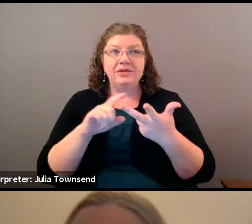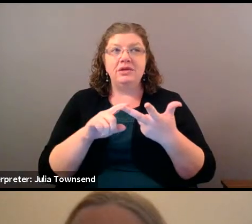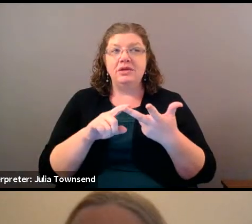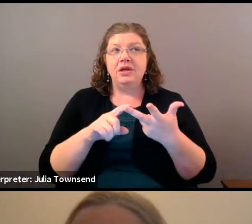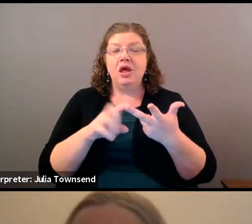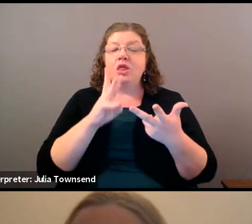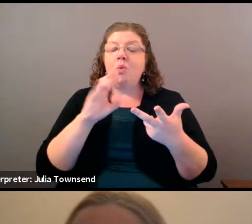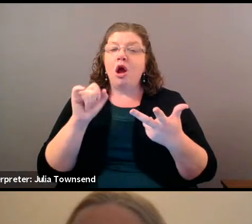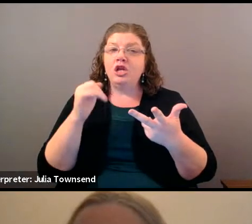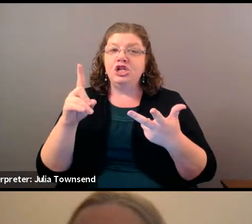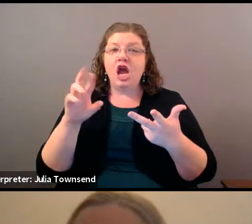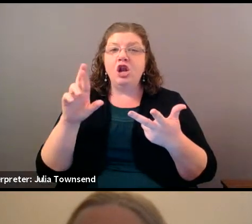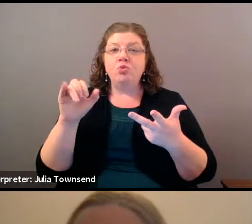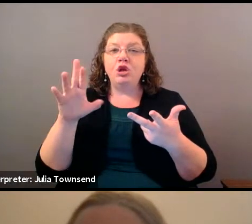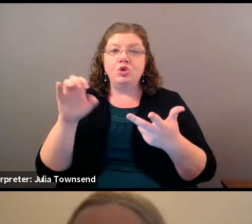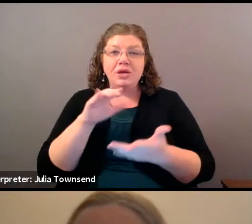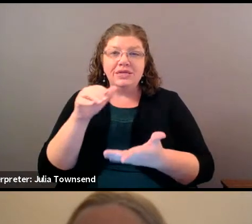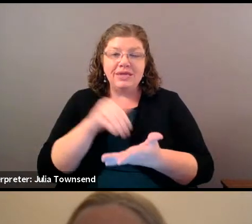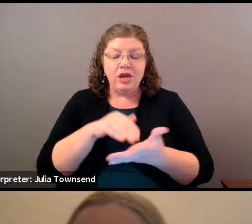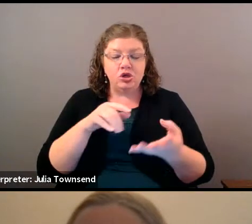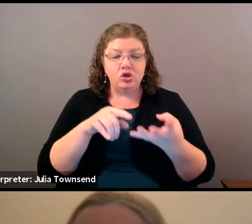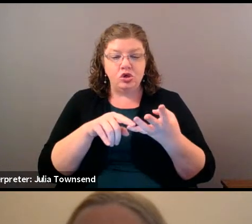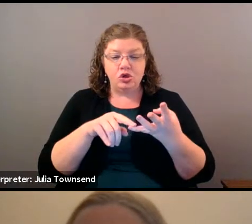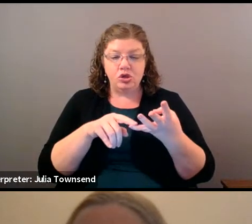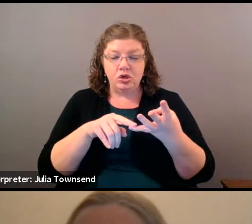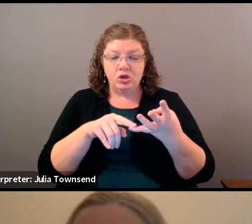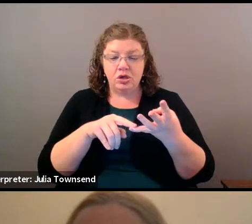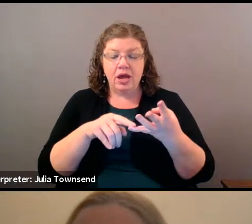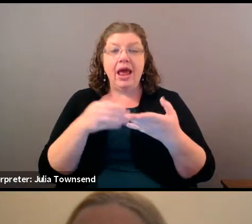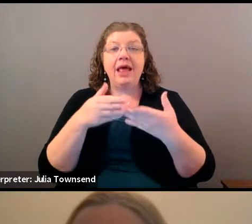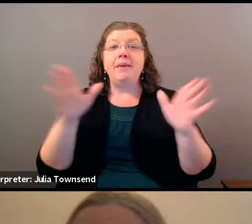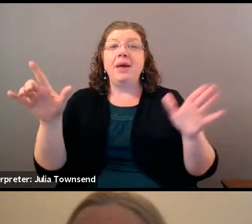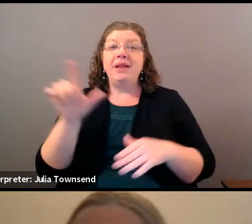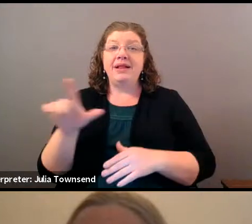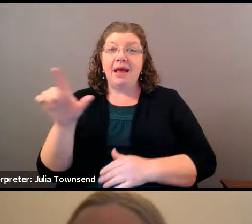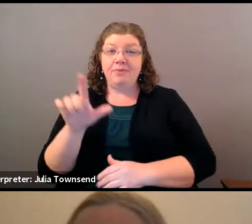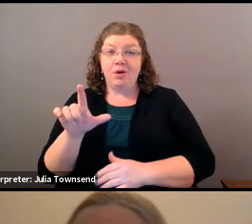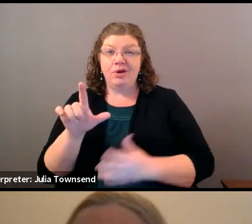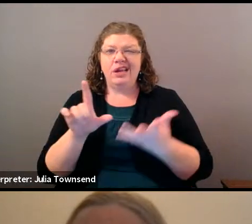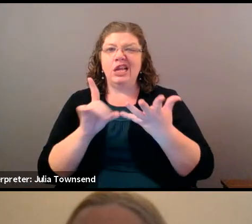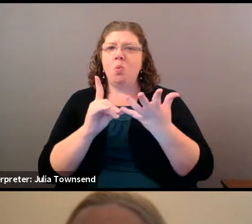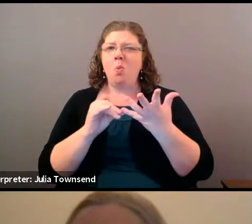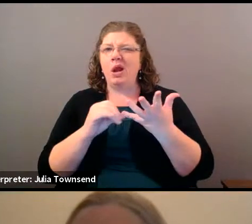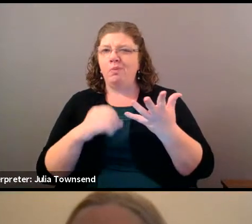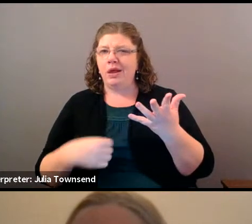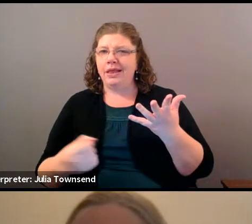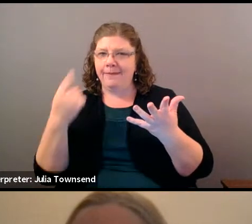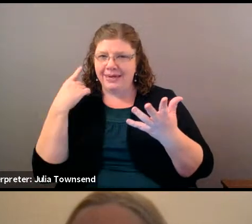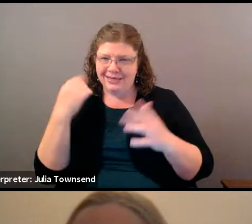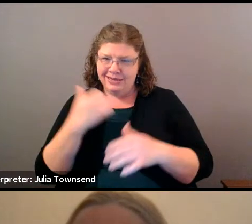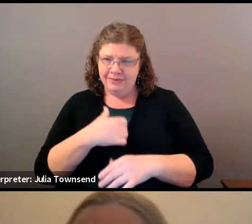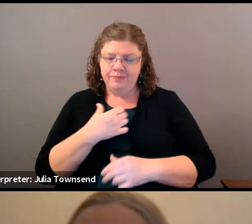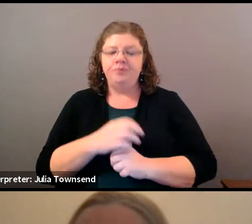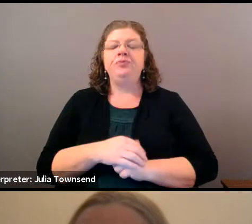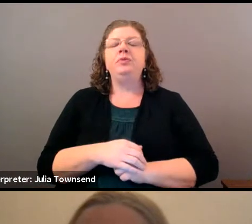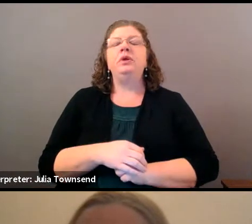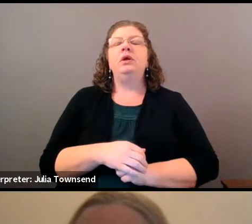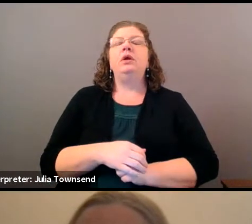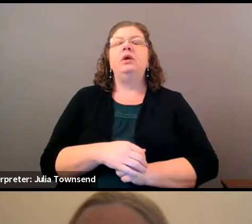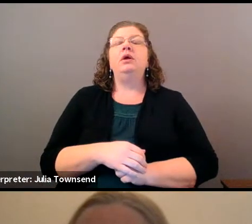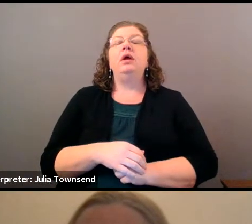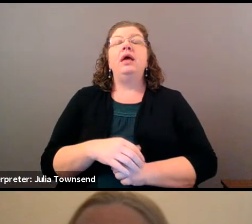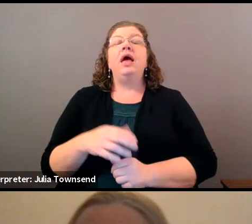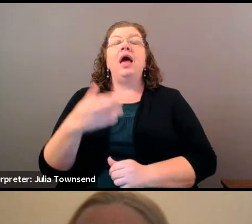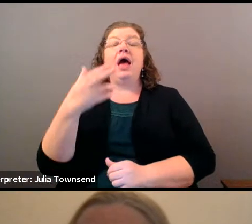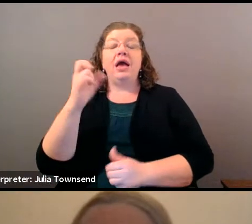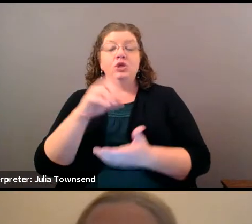Resource Center, and the public library. So we're very excited about that. Additionally, secondary students will get to